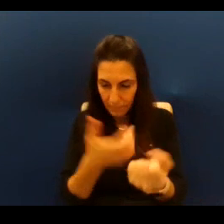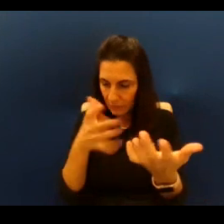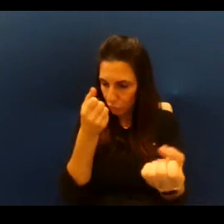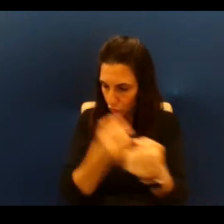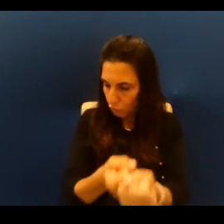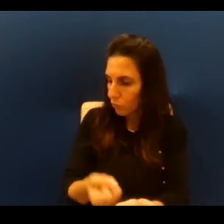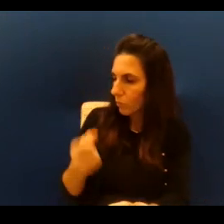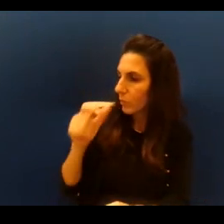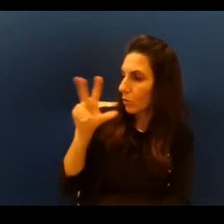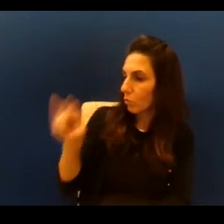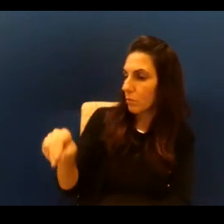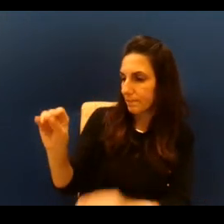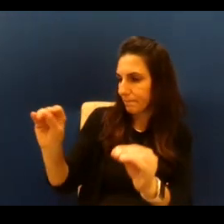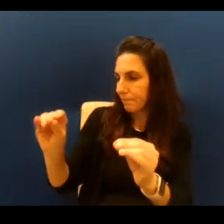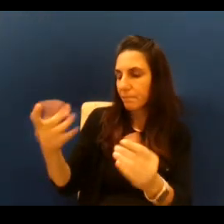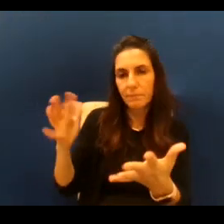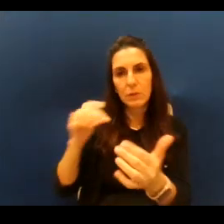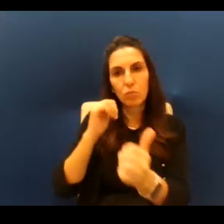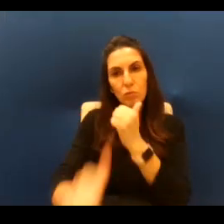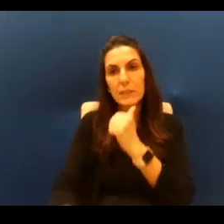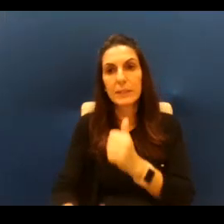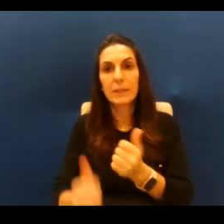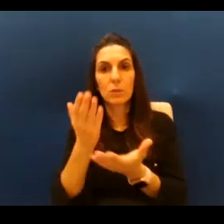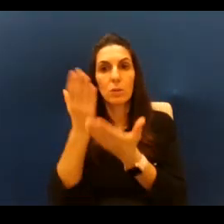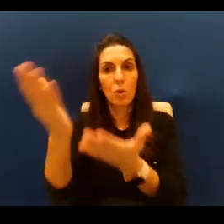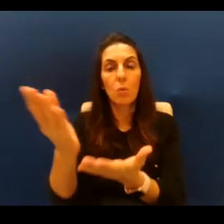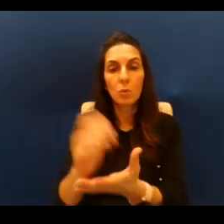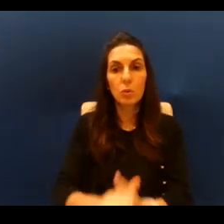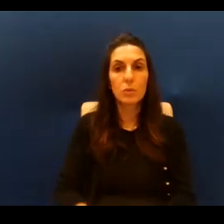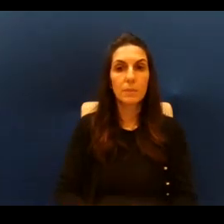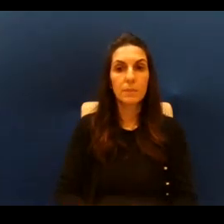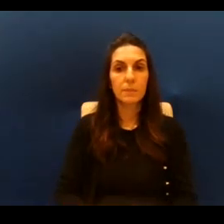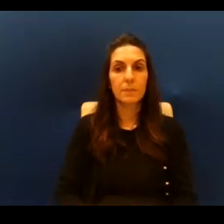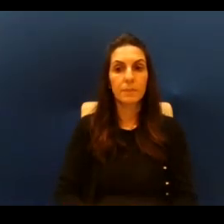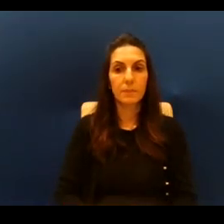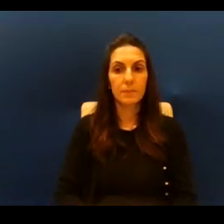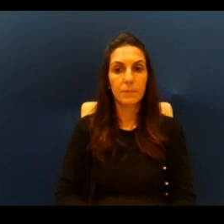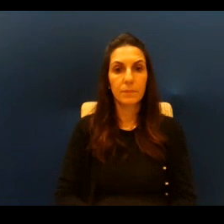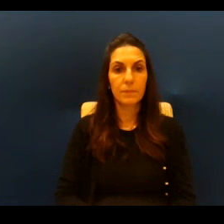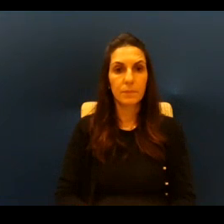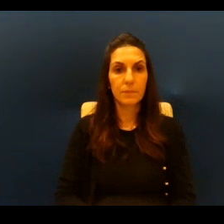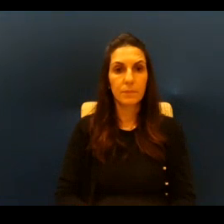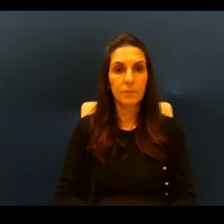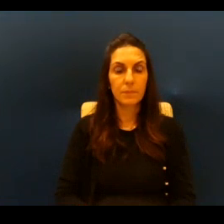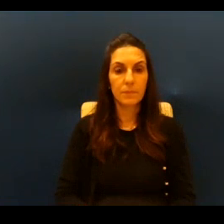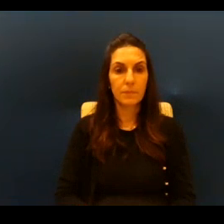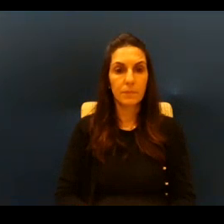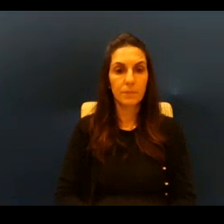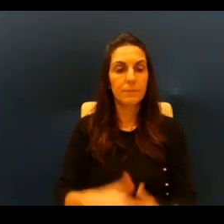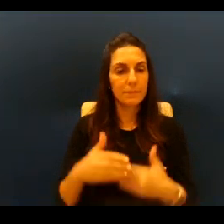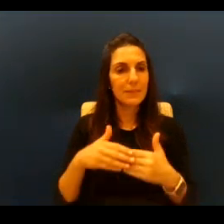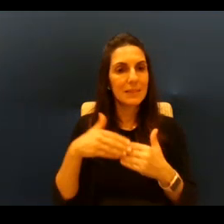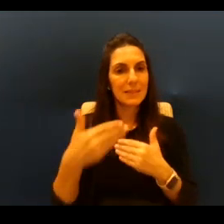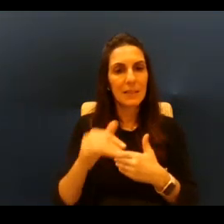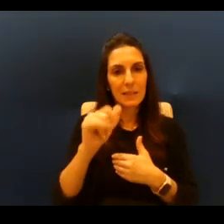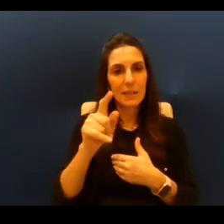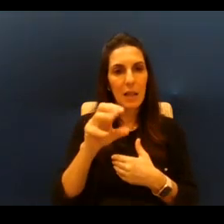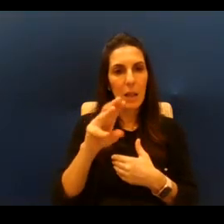no. The ayes have it. The motion passes unanimously. All right. The next item is